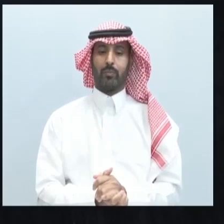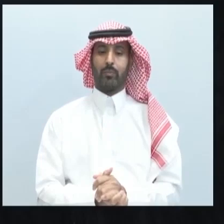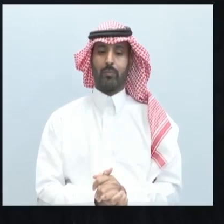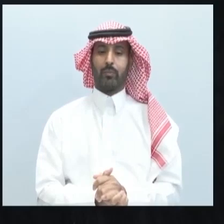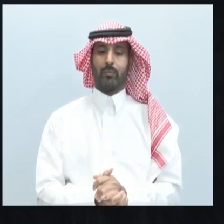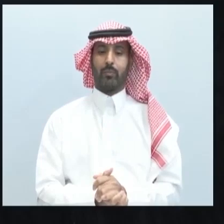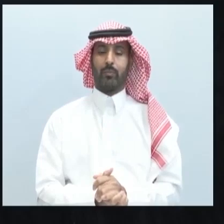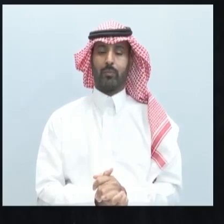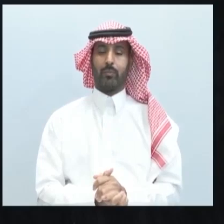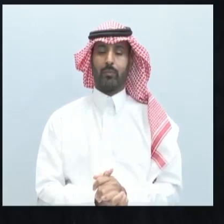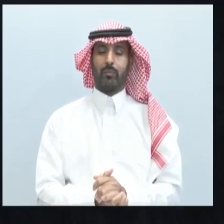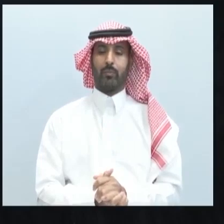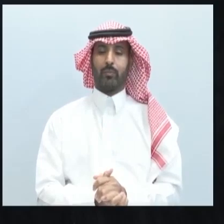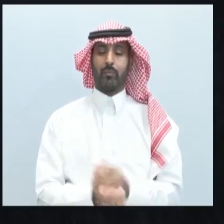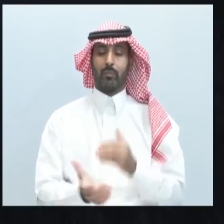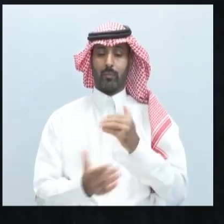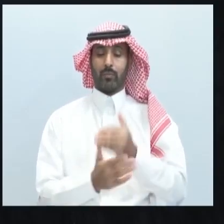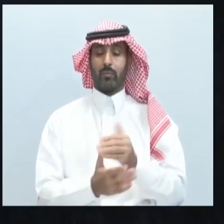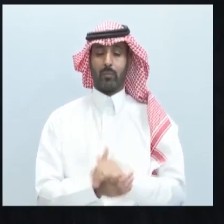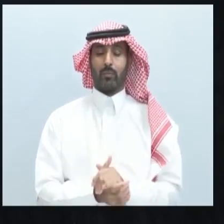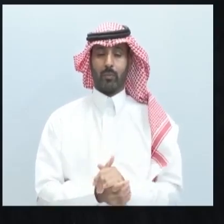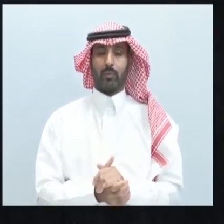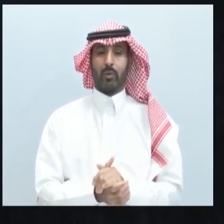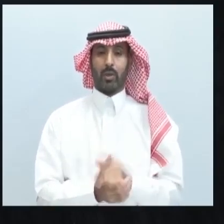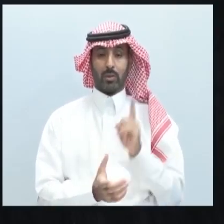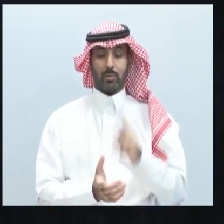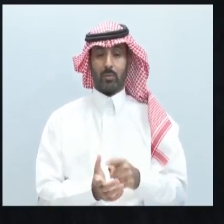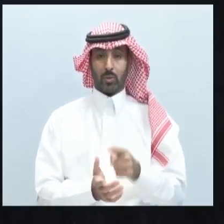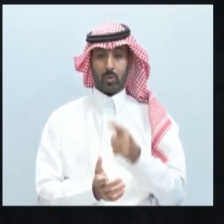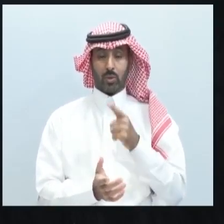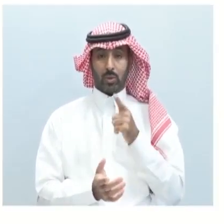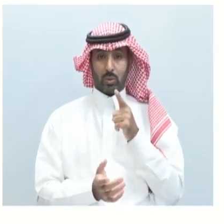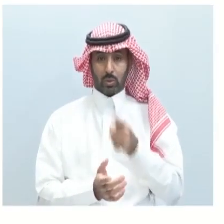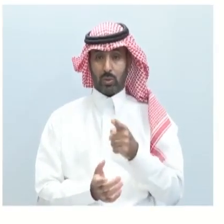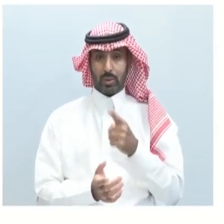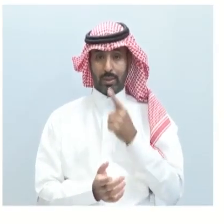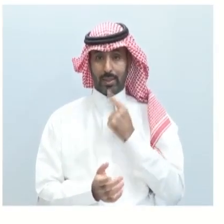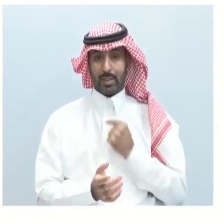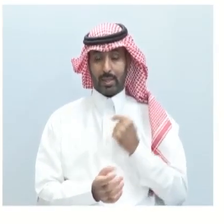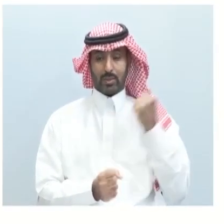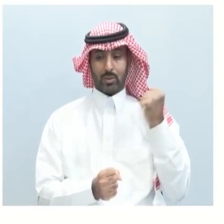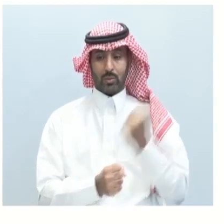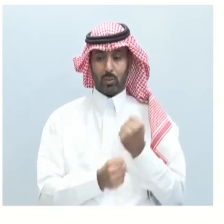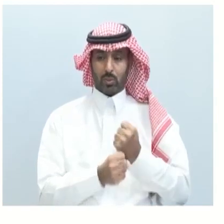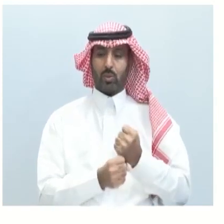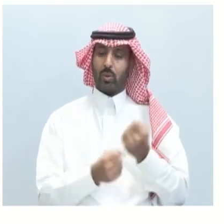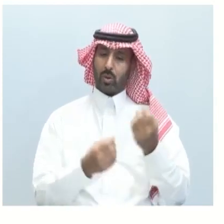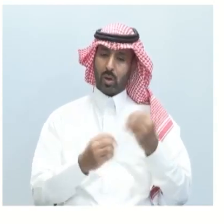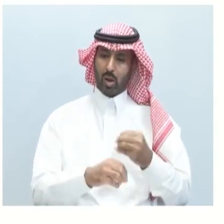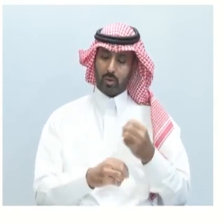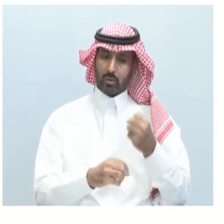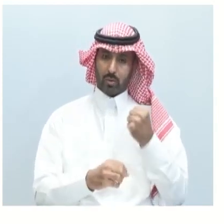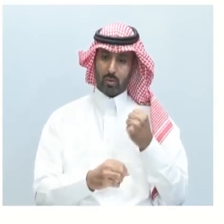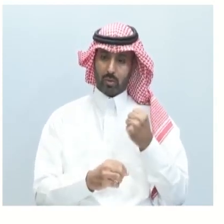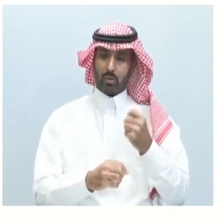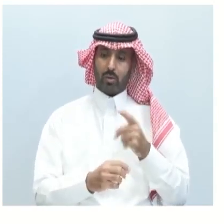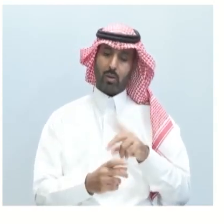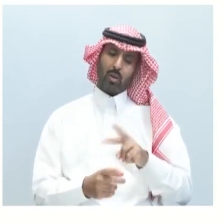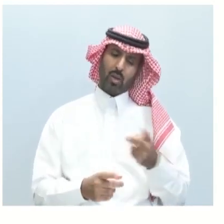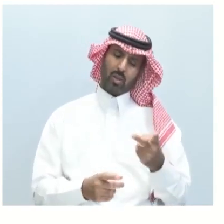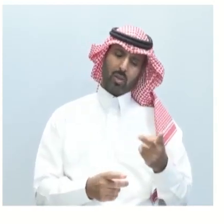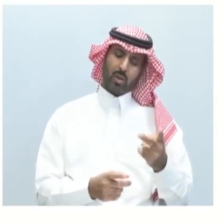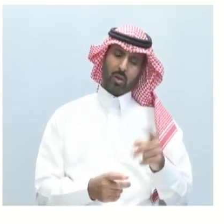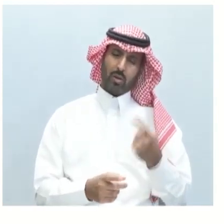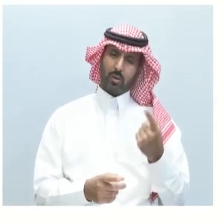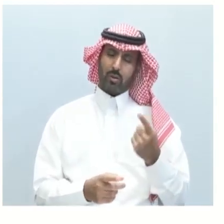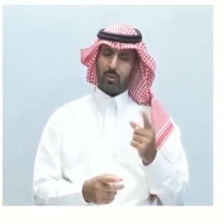Another thing to remember, some days you need to work hard, other days, other with plural days,